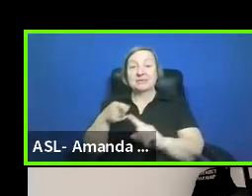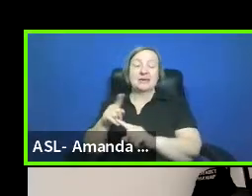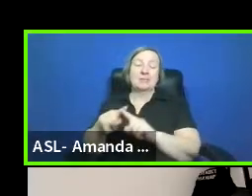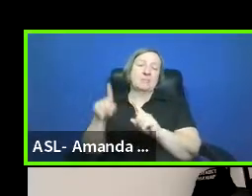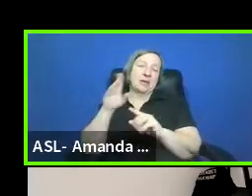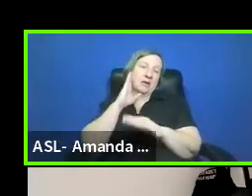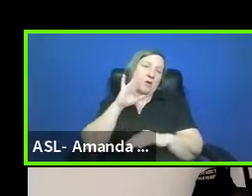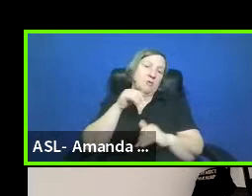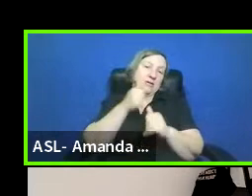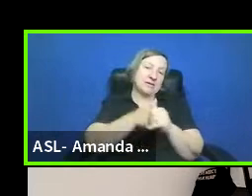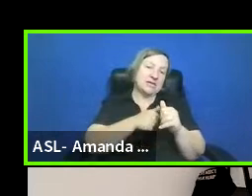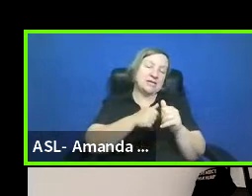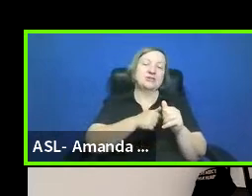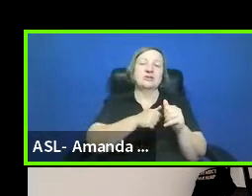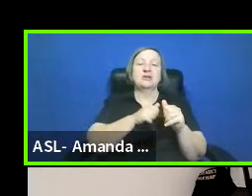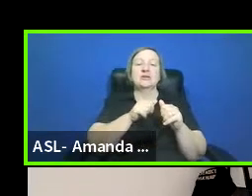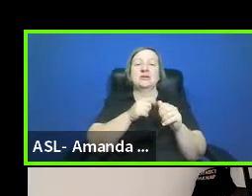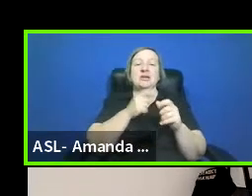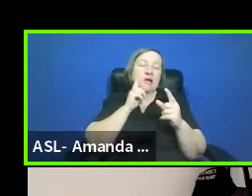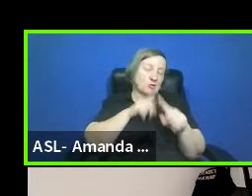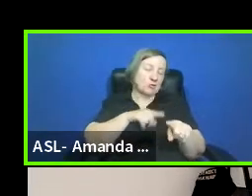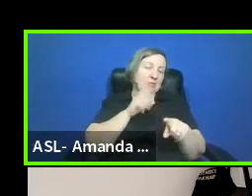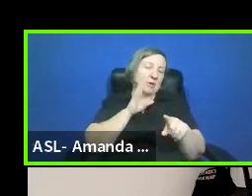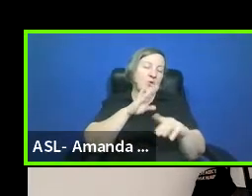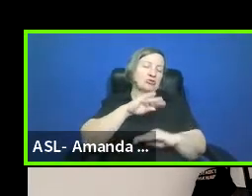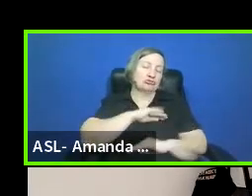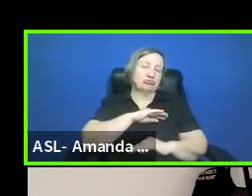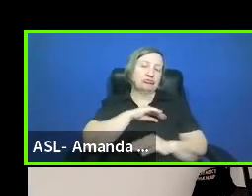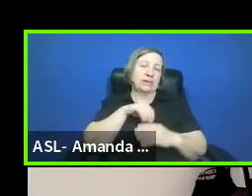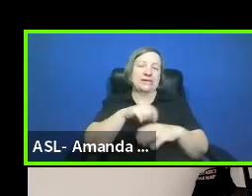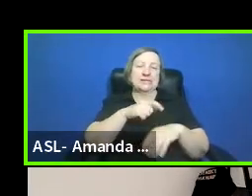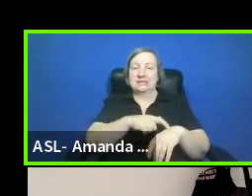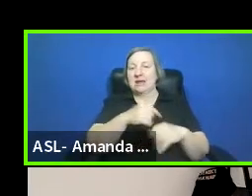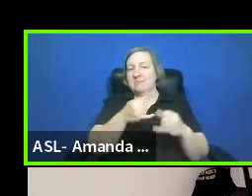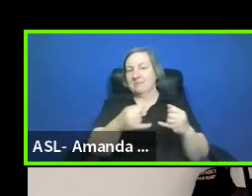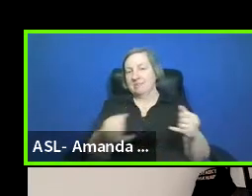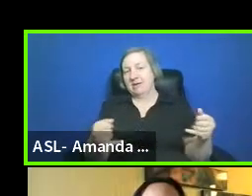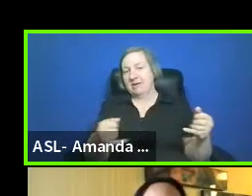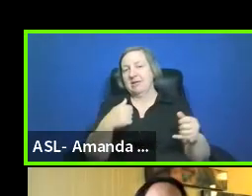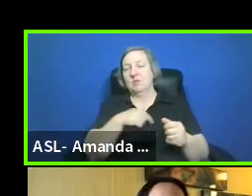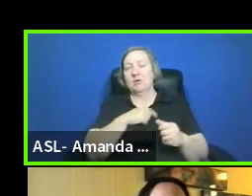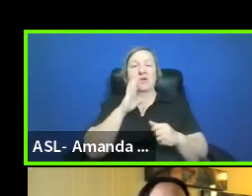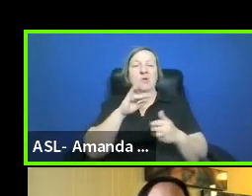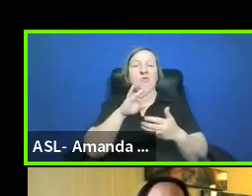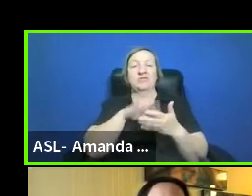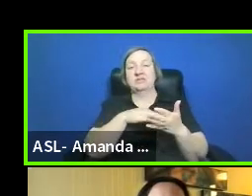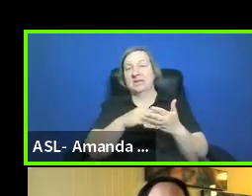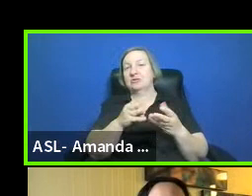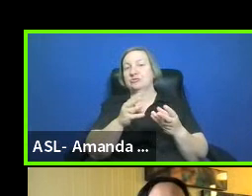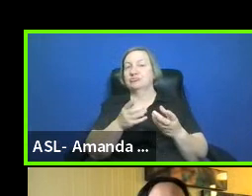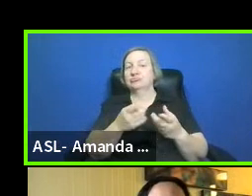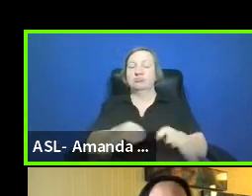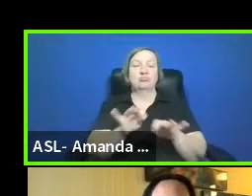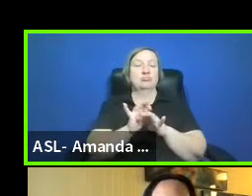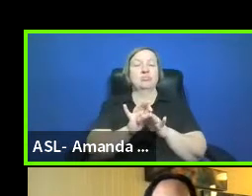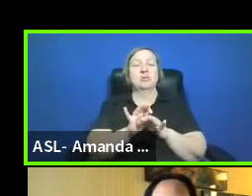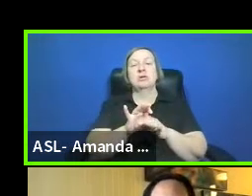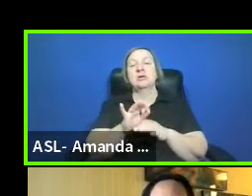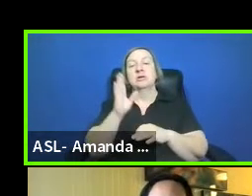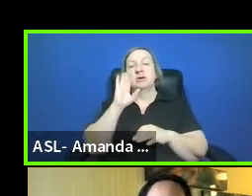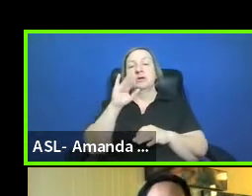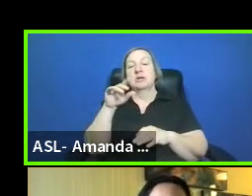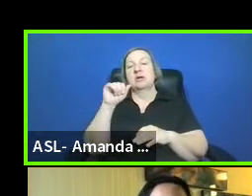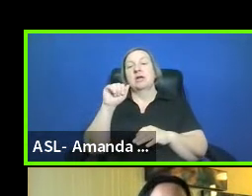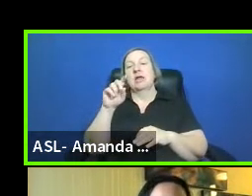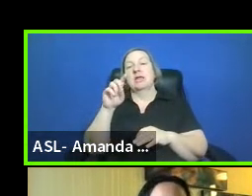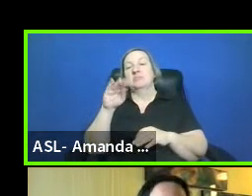agreement on how to address them within our timeline. Everybody knows that our schedule is paramount. You've heard Administrator Johnson talk that